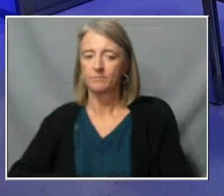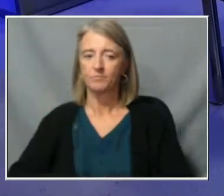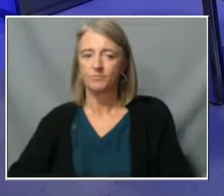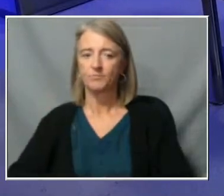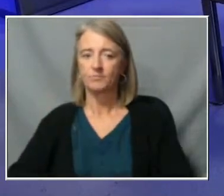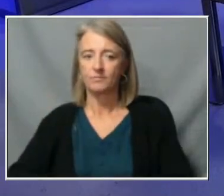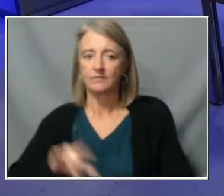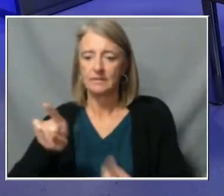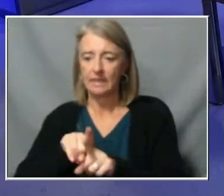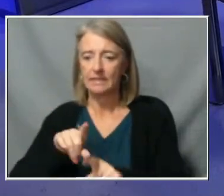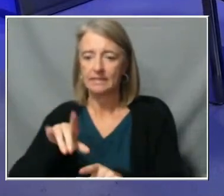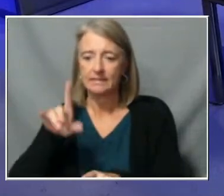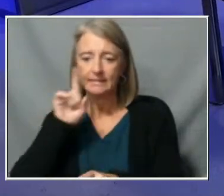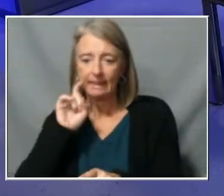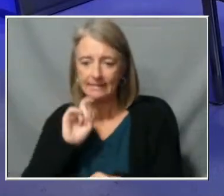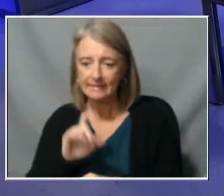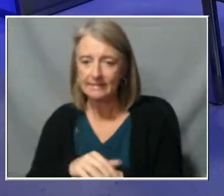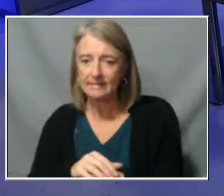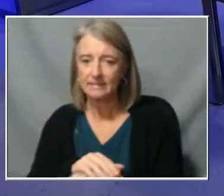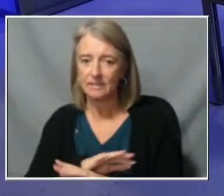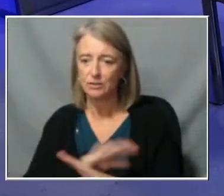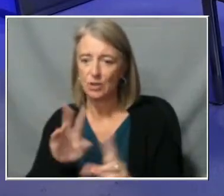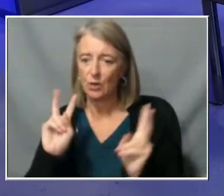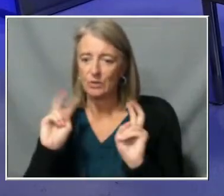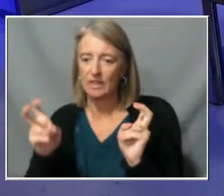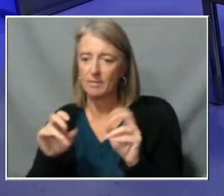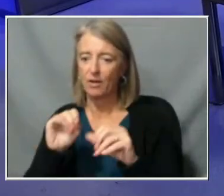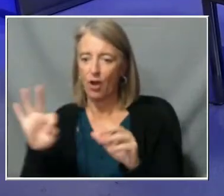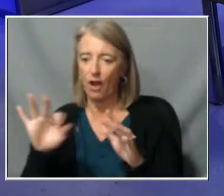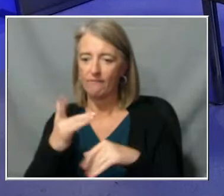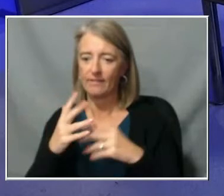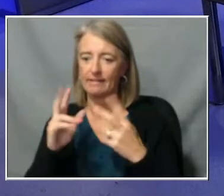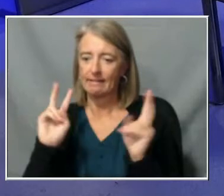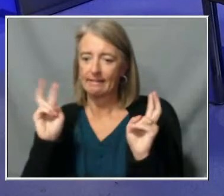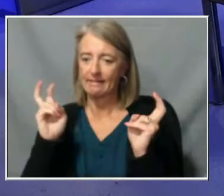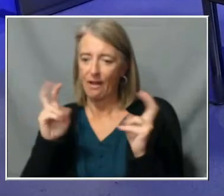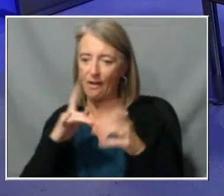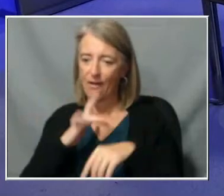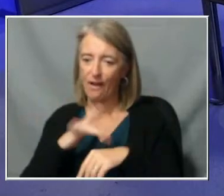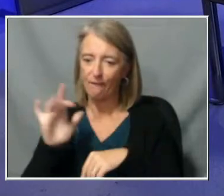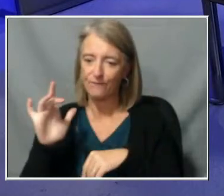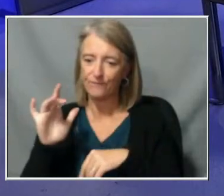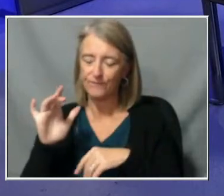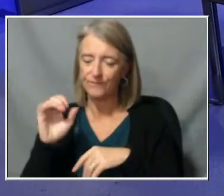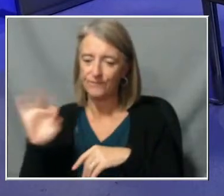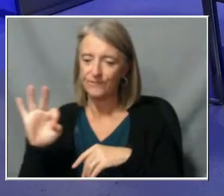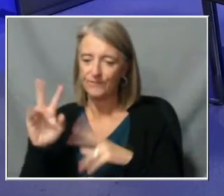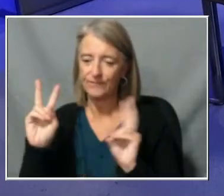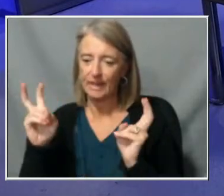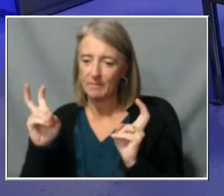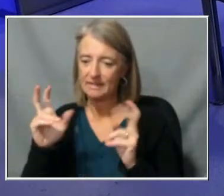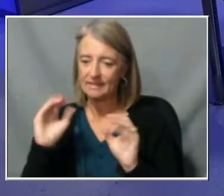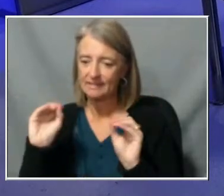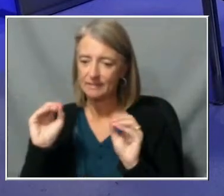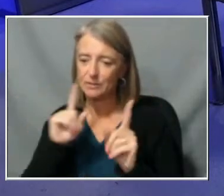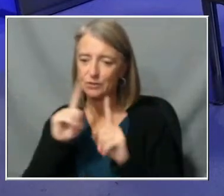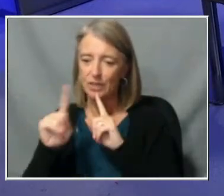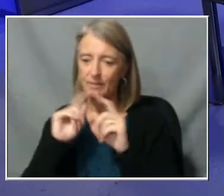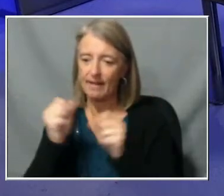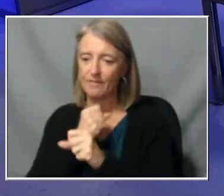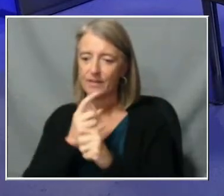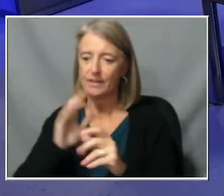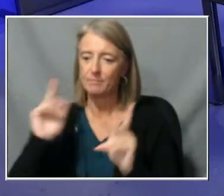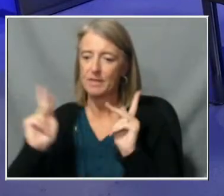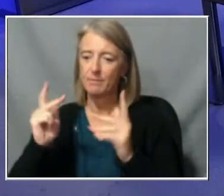you. No topic off limits. So here we talk about everything. So and that's why we appreciate our guests coming on to kind of just